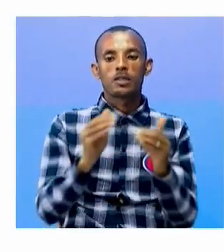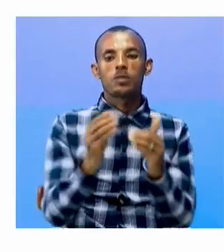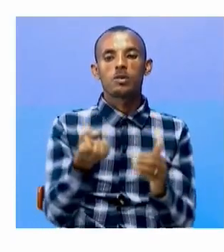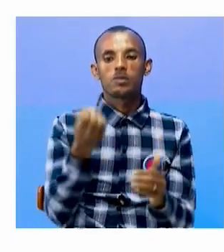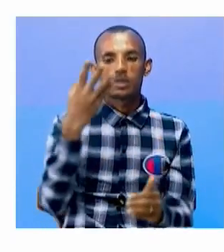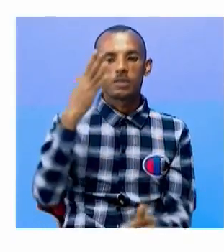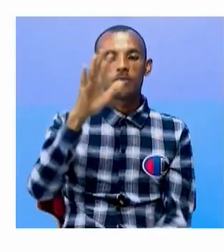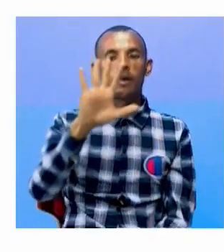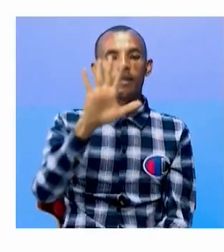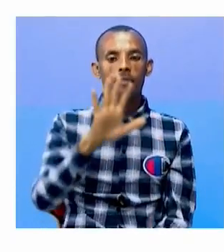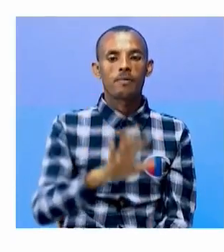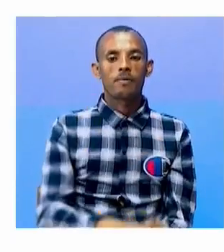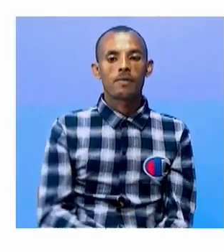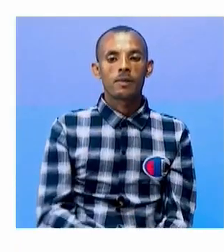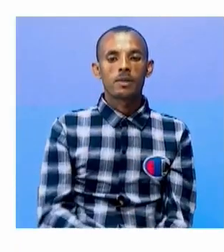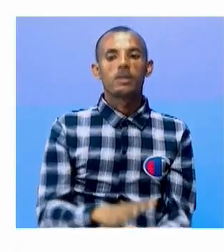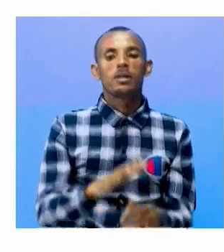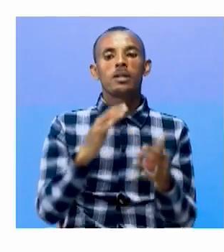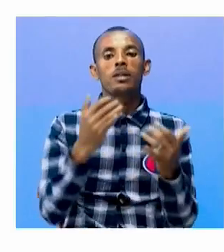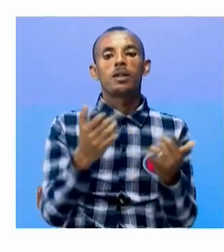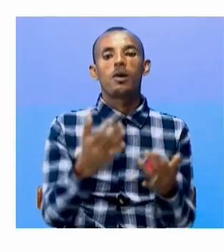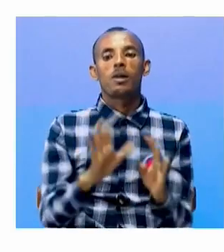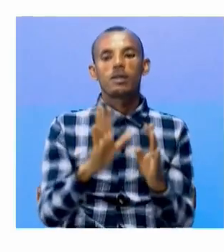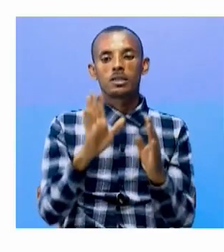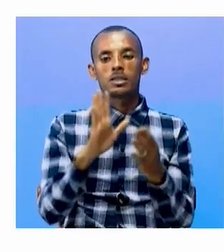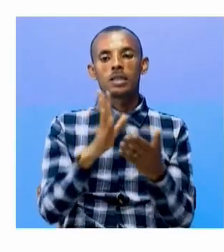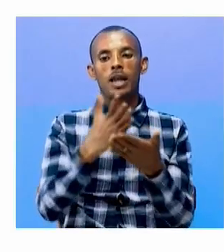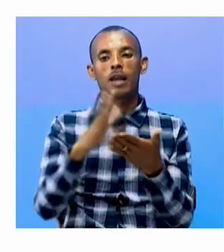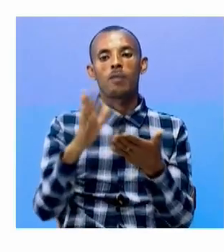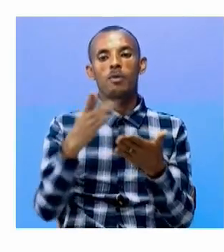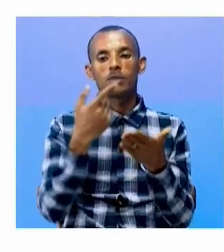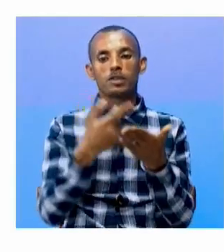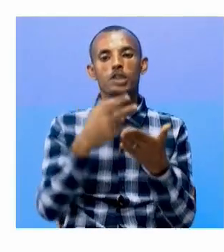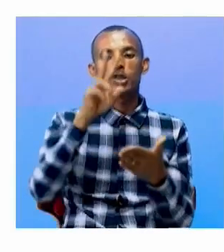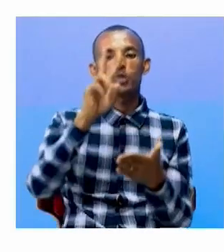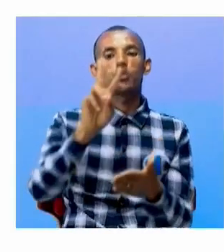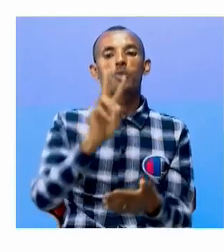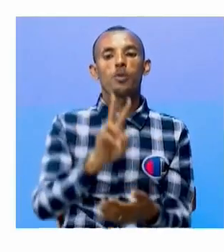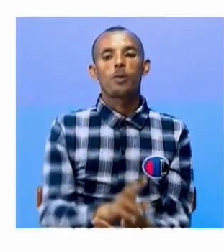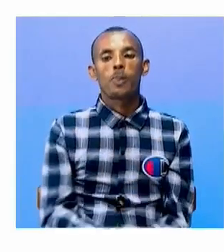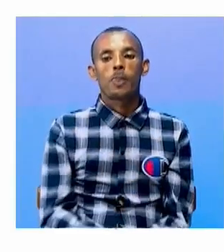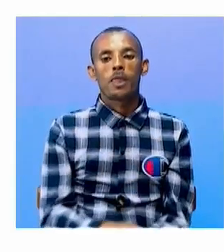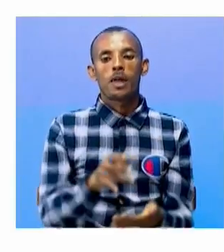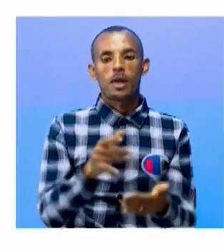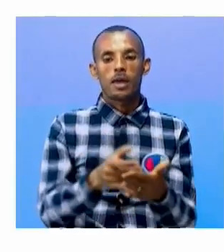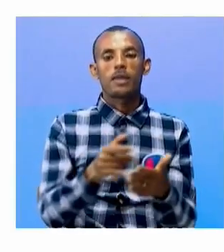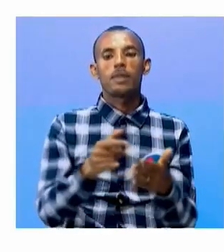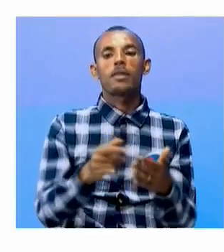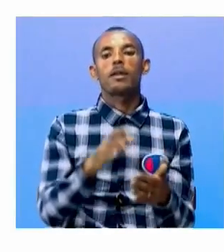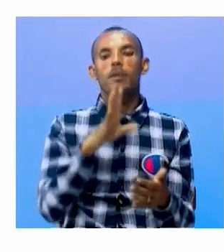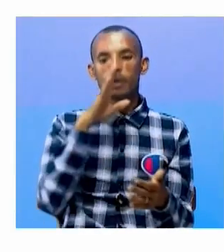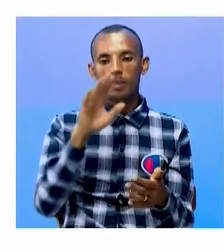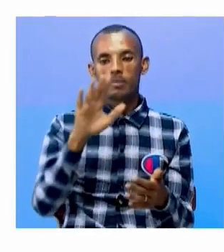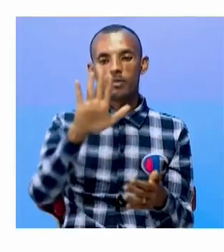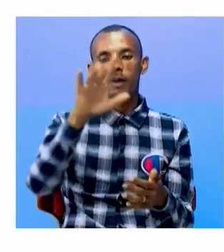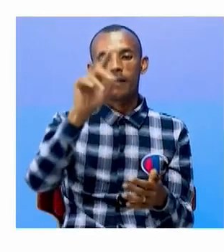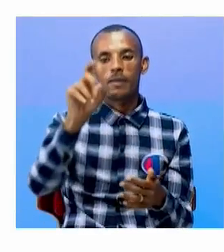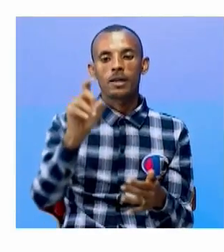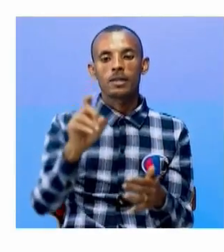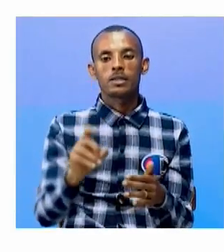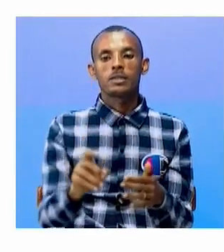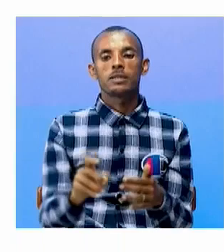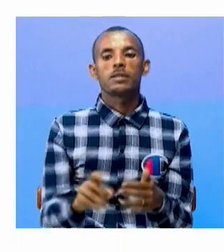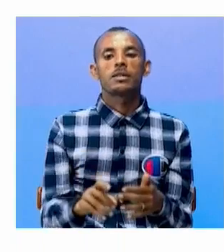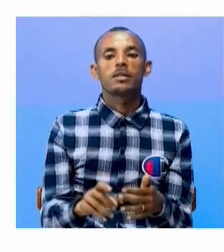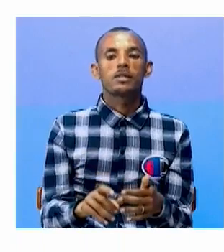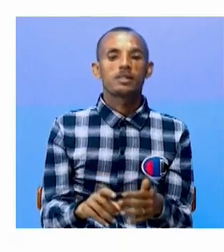5. Now let's remove this 3 to other side. It becomes 5x is equal to, you have